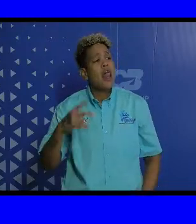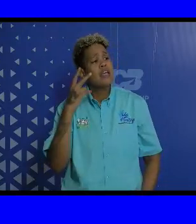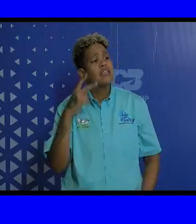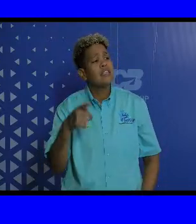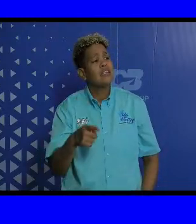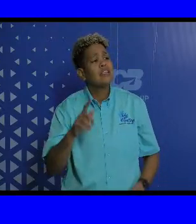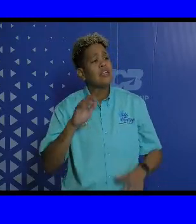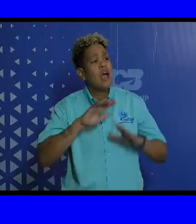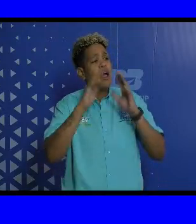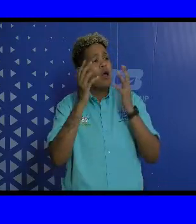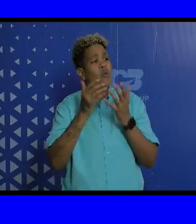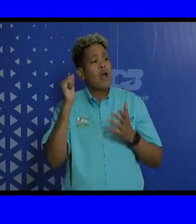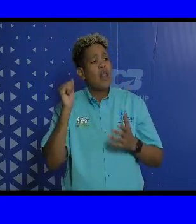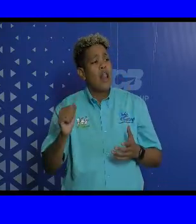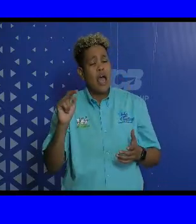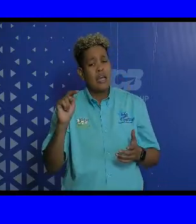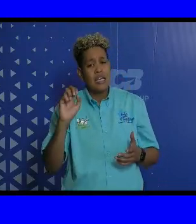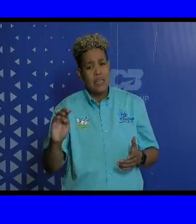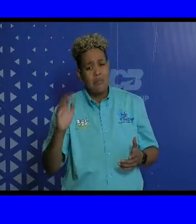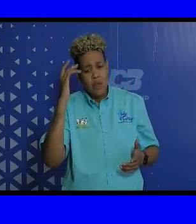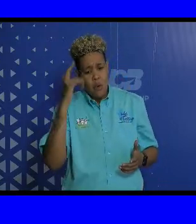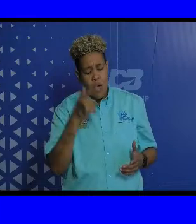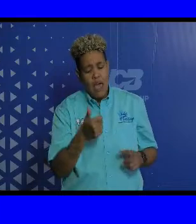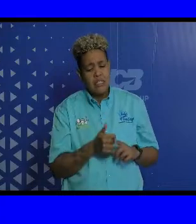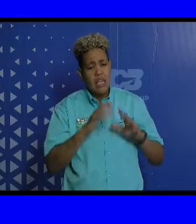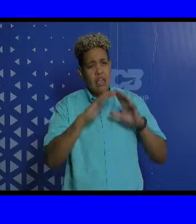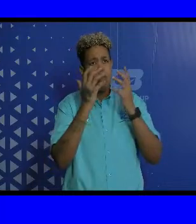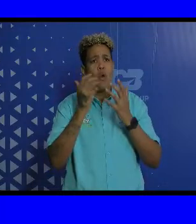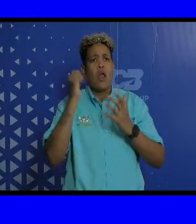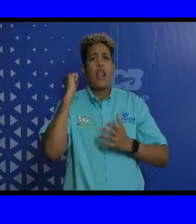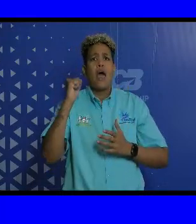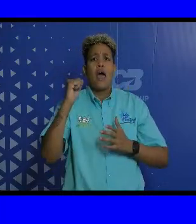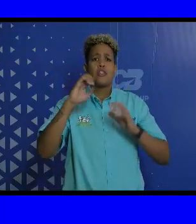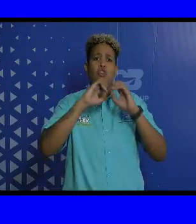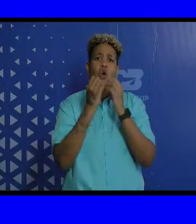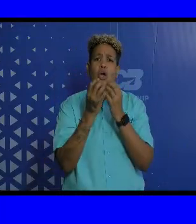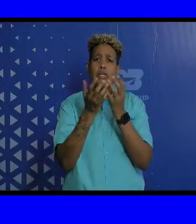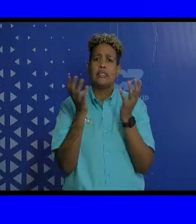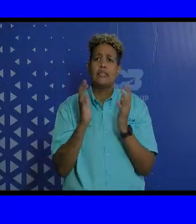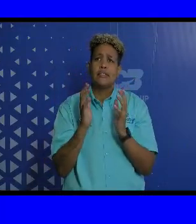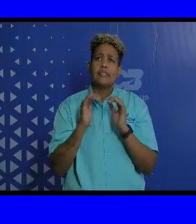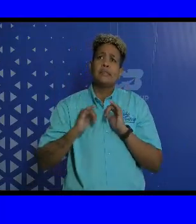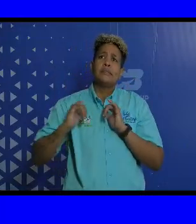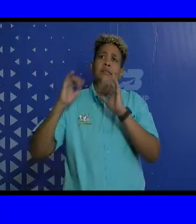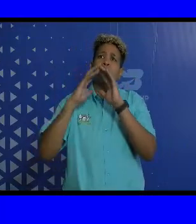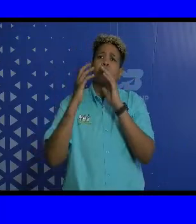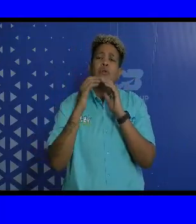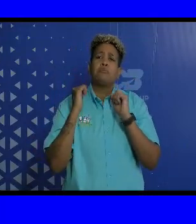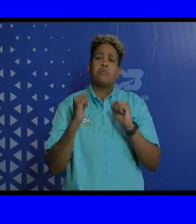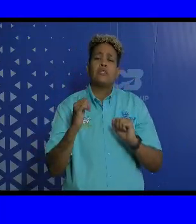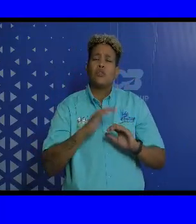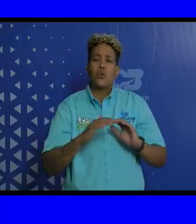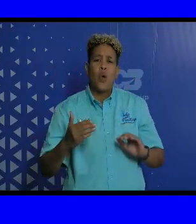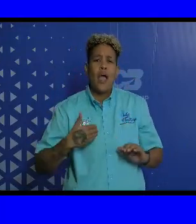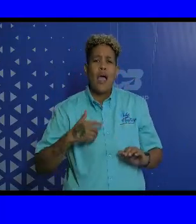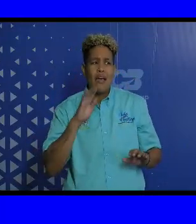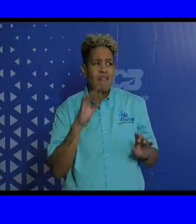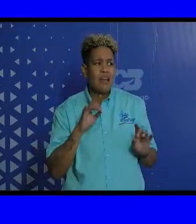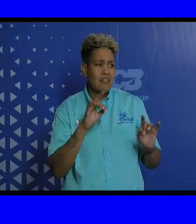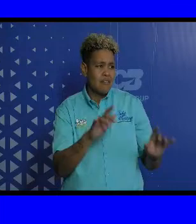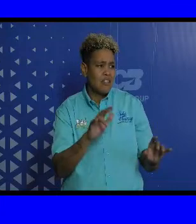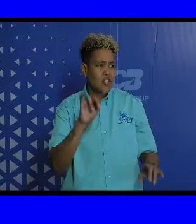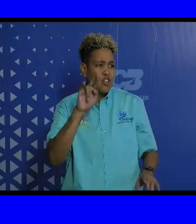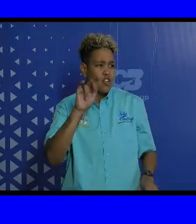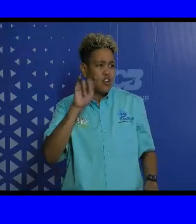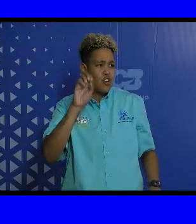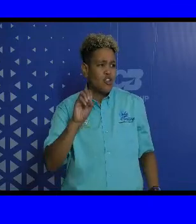it as world-class, because world-class organizations, they don't have an efficiency ratio